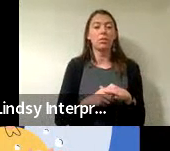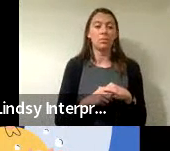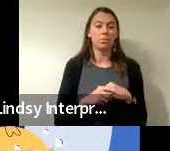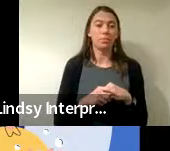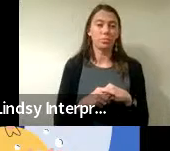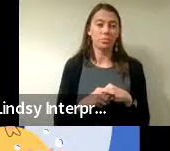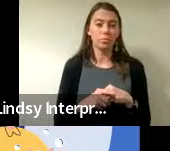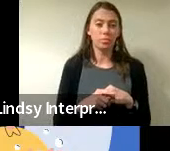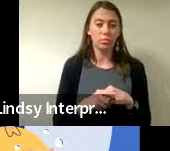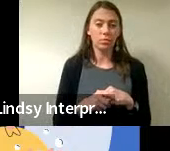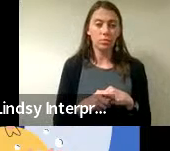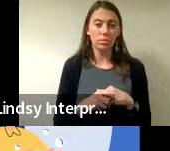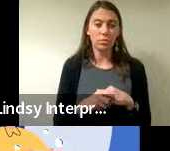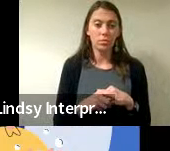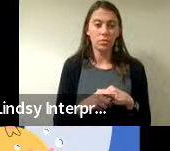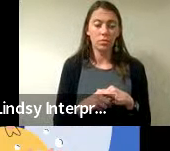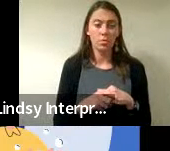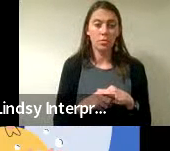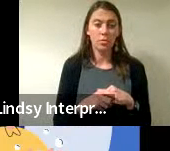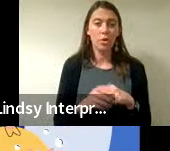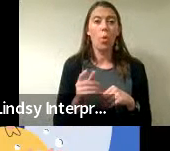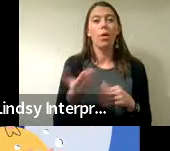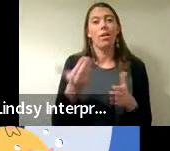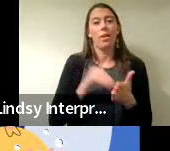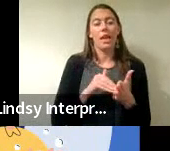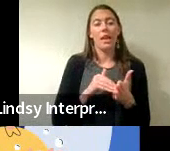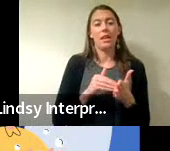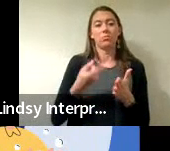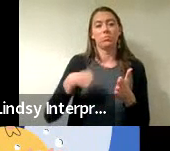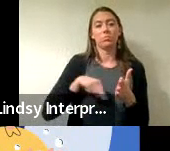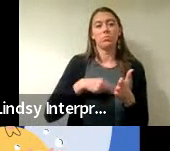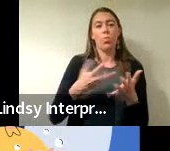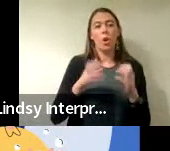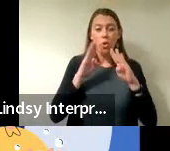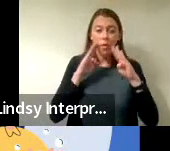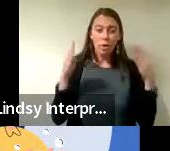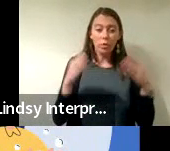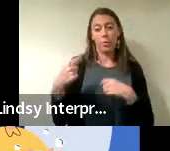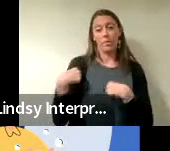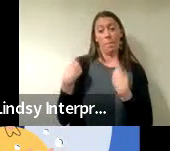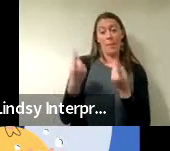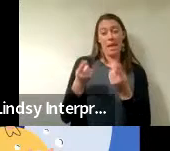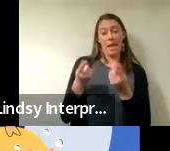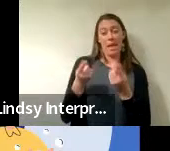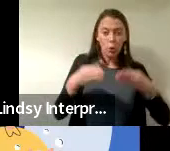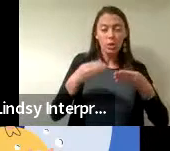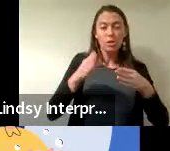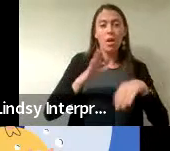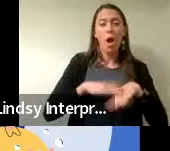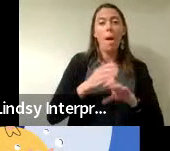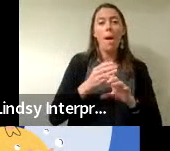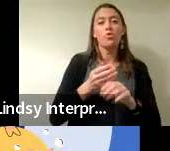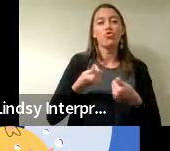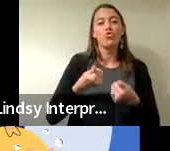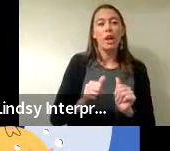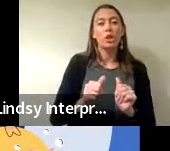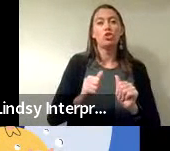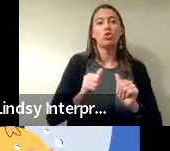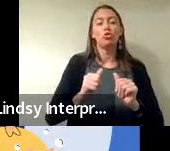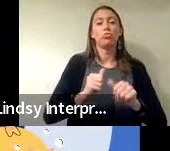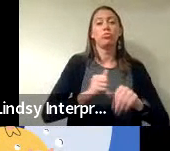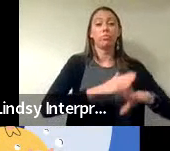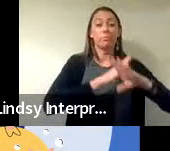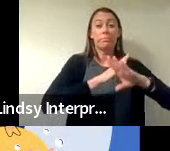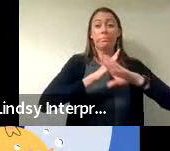So that, again, our focus has been to try to reduce those barriers or eliminate them